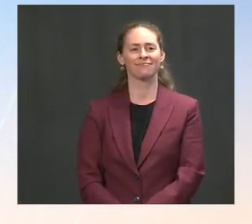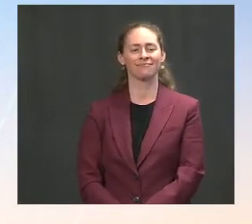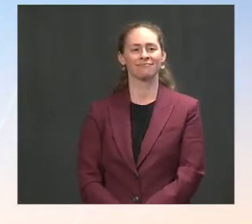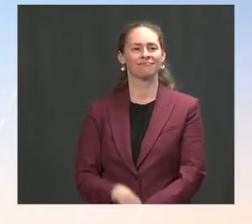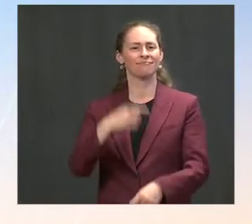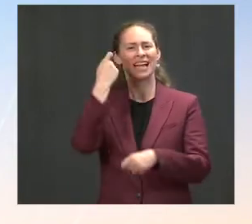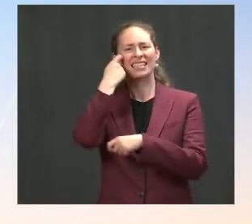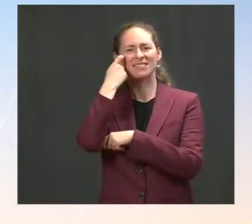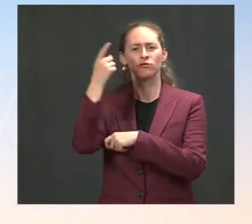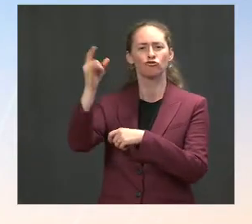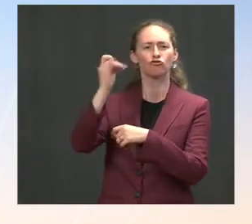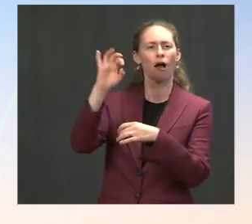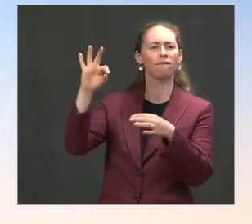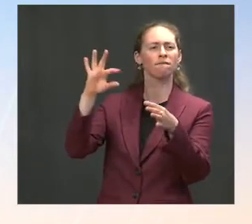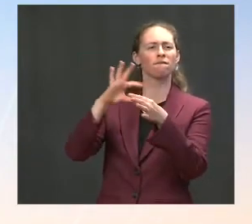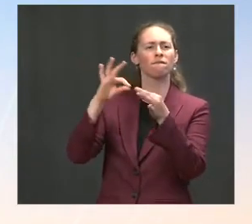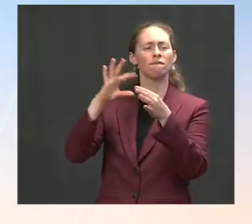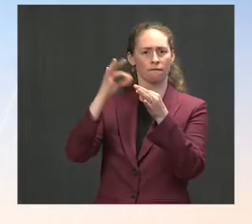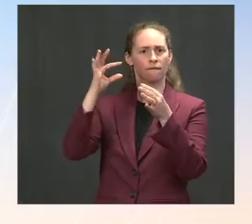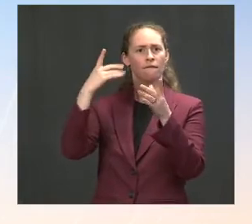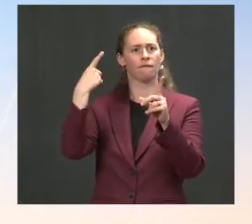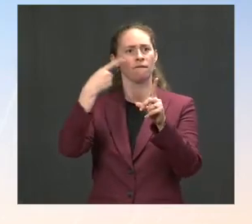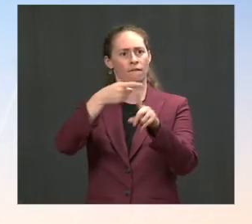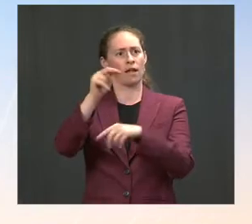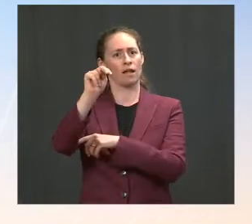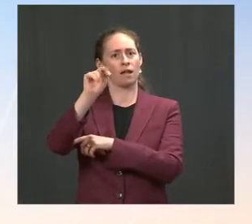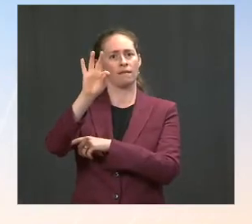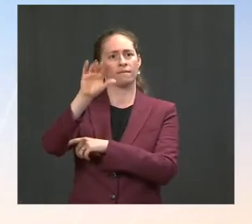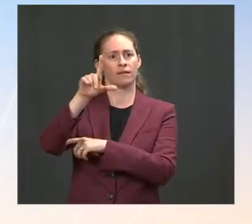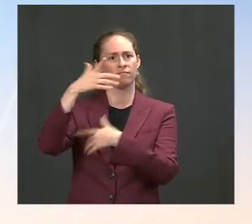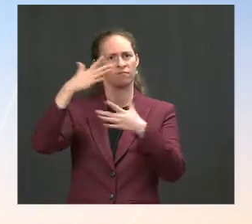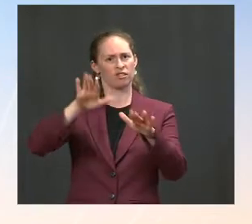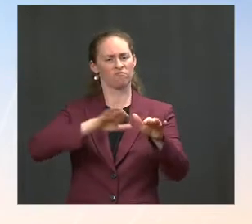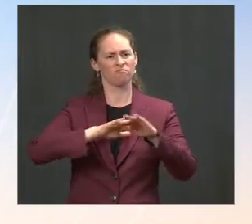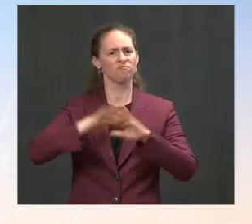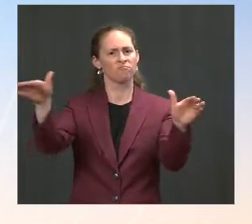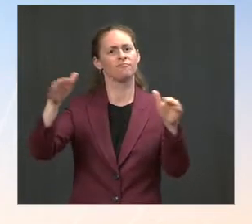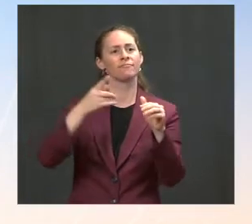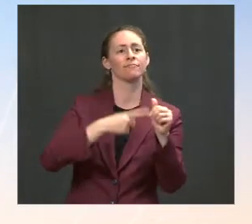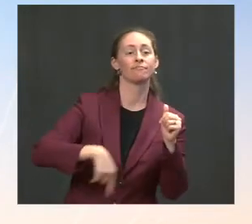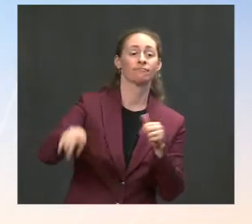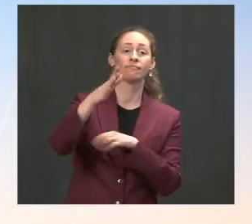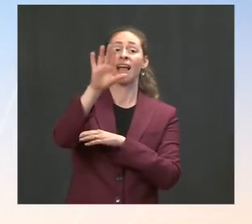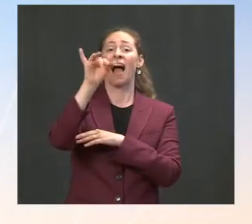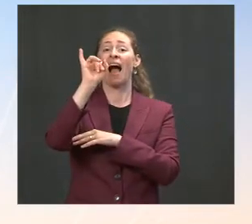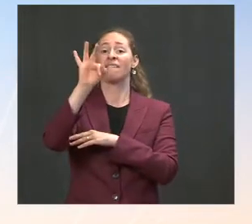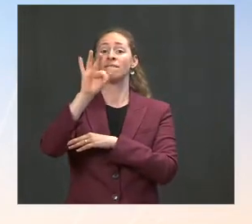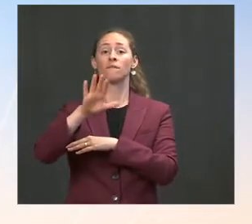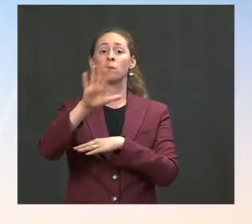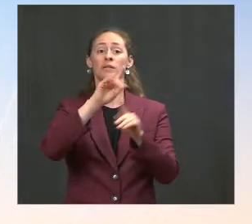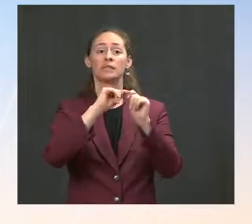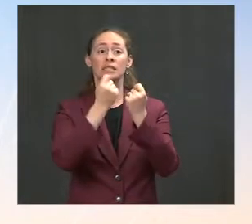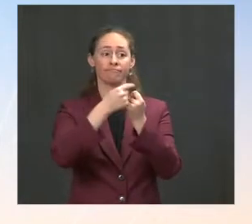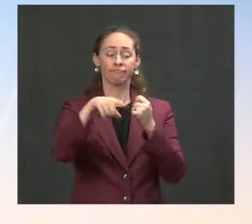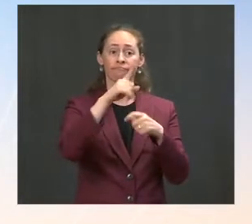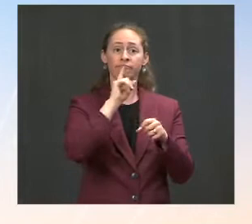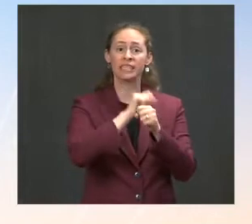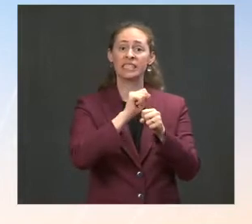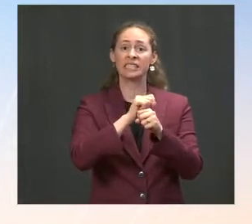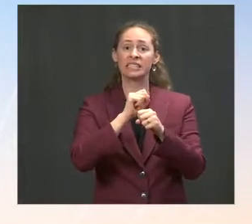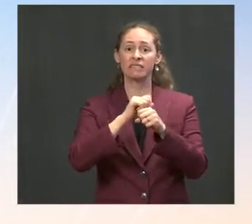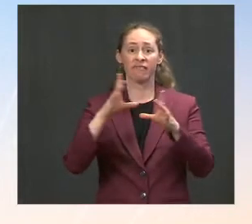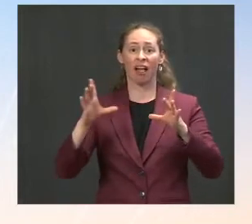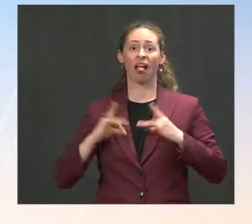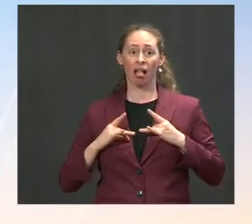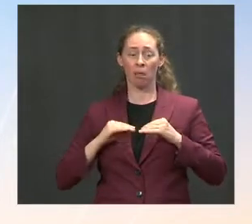asking, the NFL is telling teams that they could potentially forfeit games for a COVID outbreak among unvaccinated players, and the players could lose their pay for